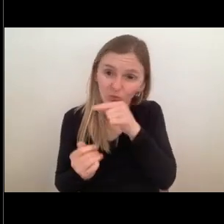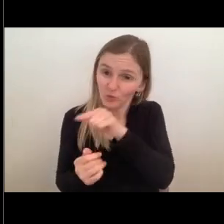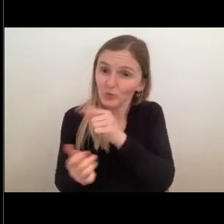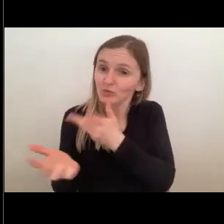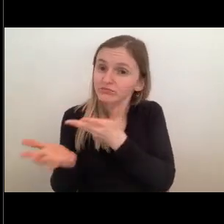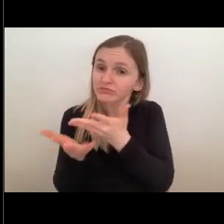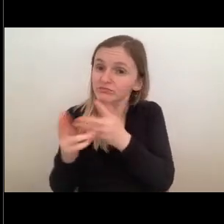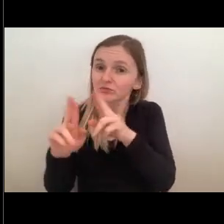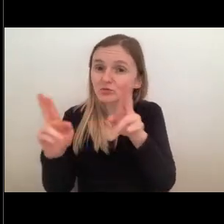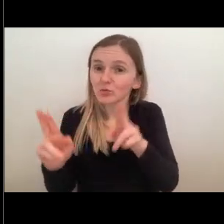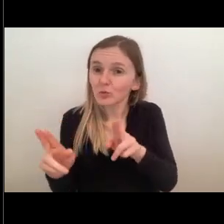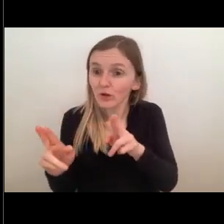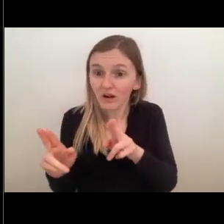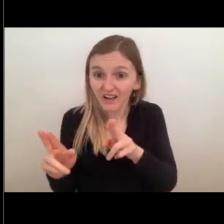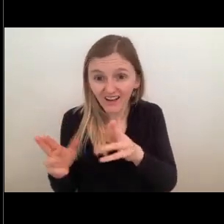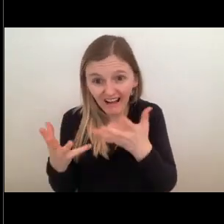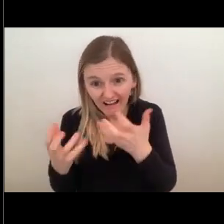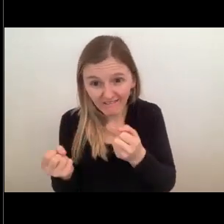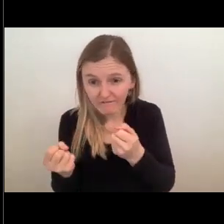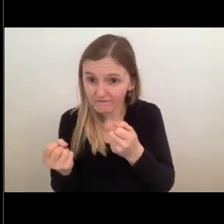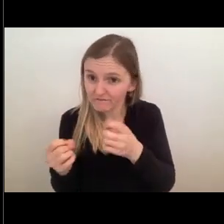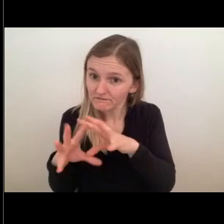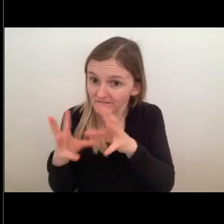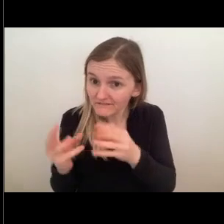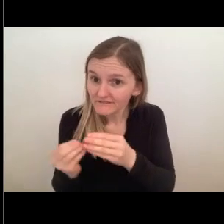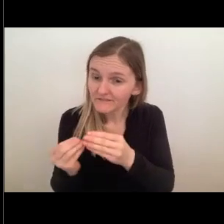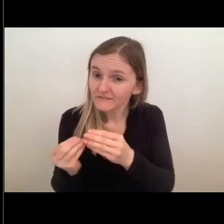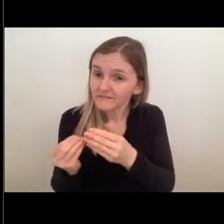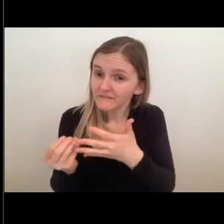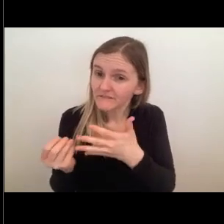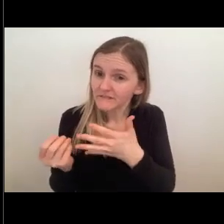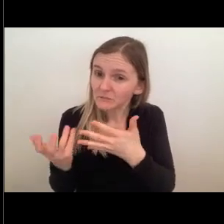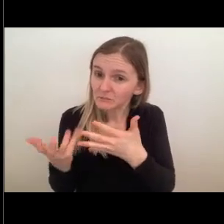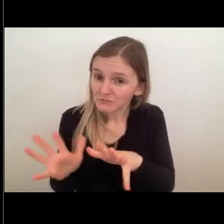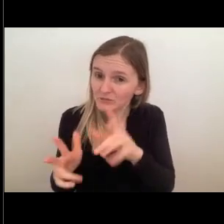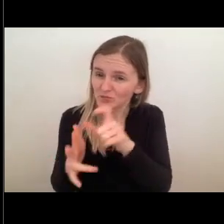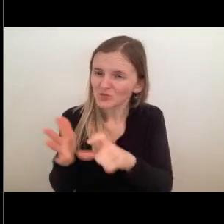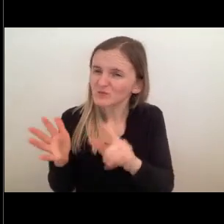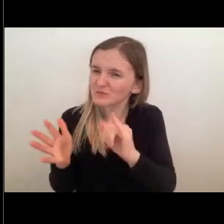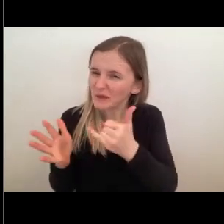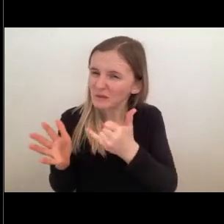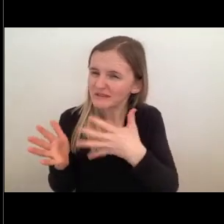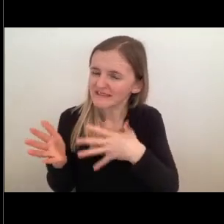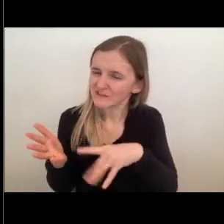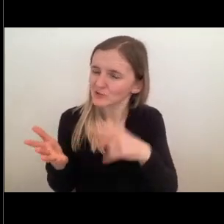Is everything being done that can be done? Actually, is it that you need to explore an